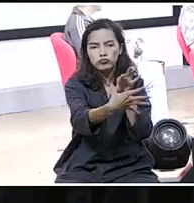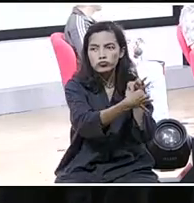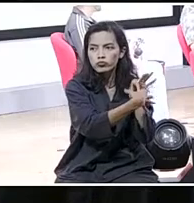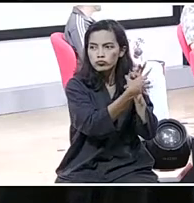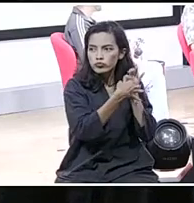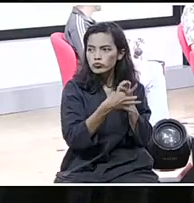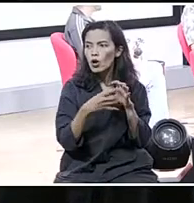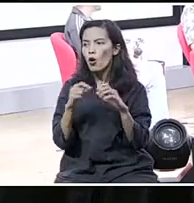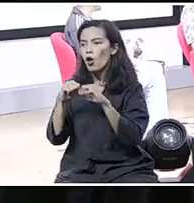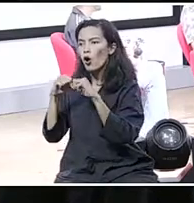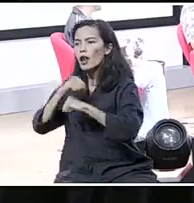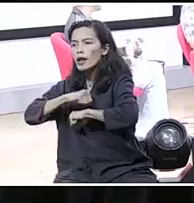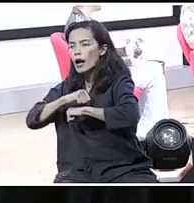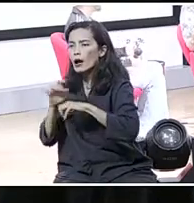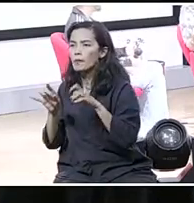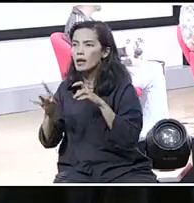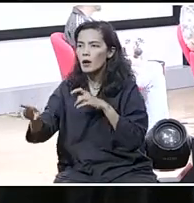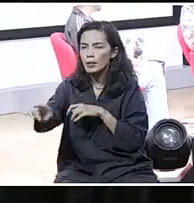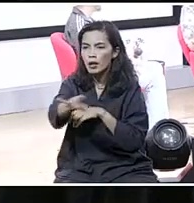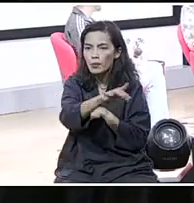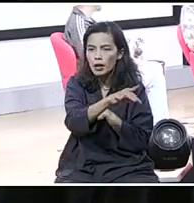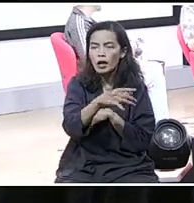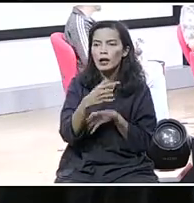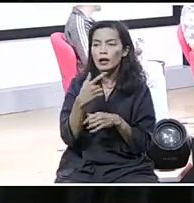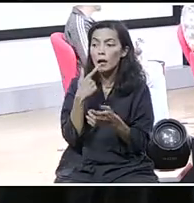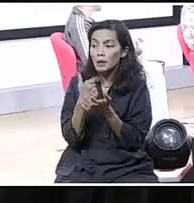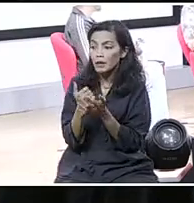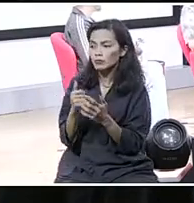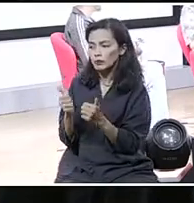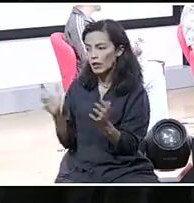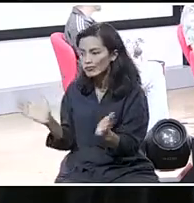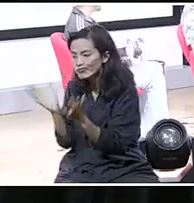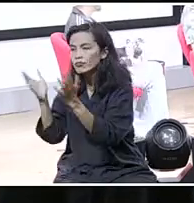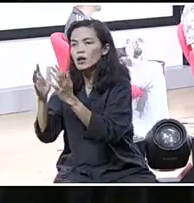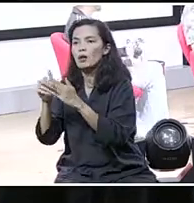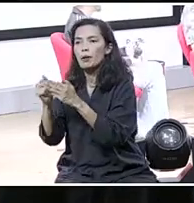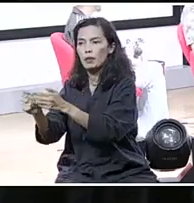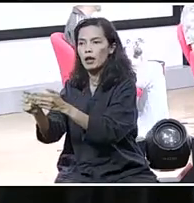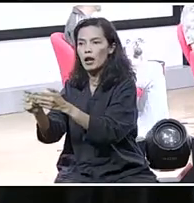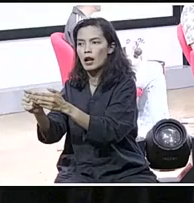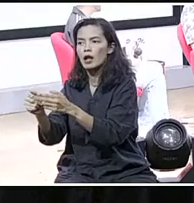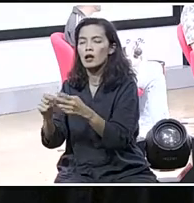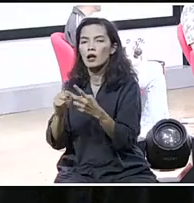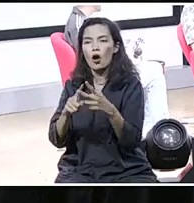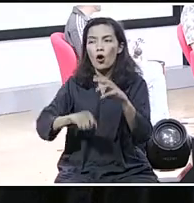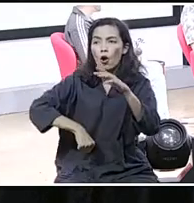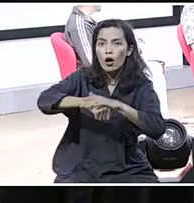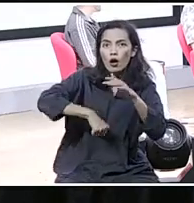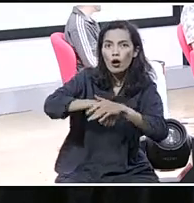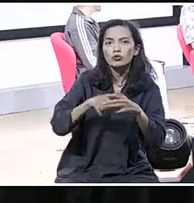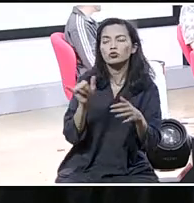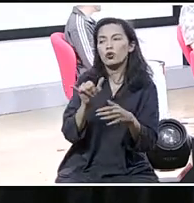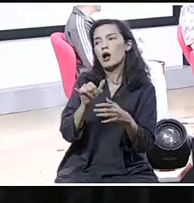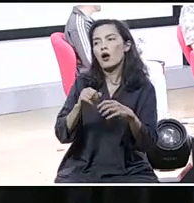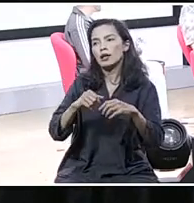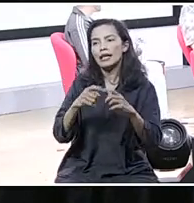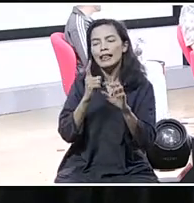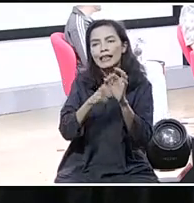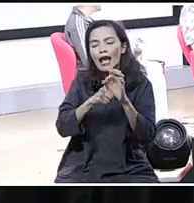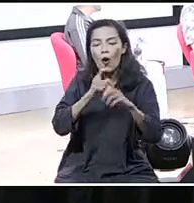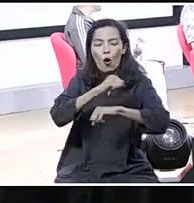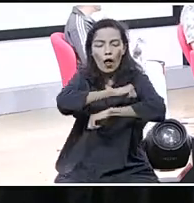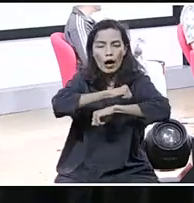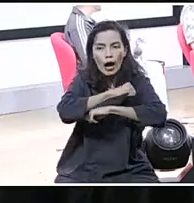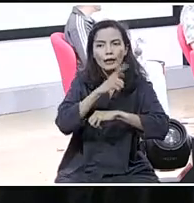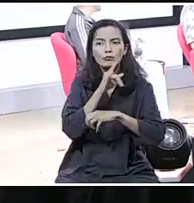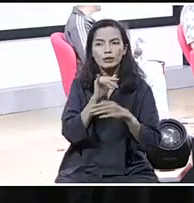league sports as far as their leadership. I work with Major League Soccer with their character development.